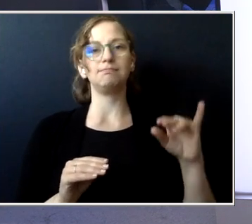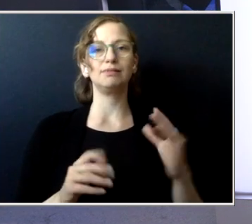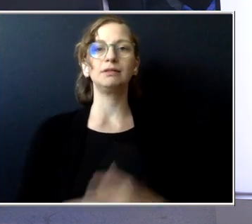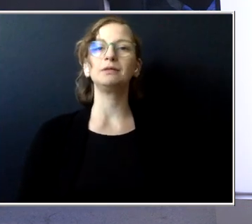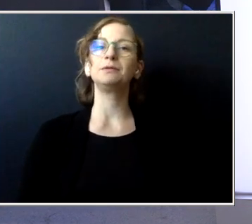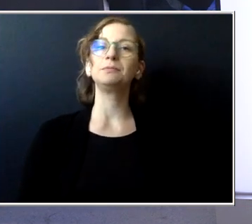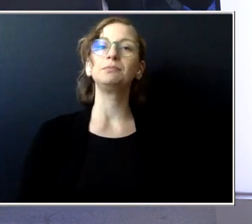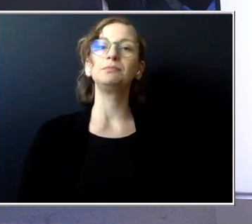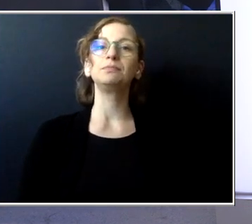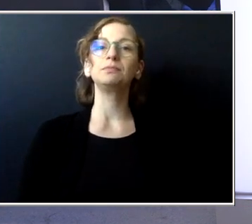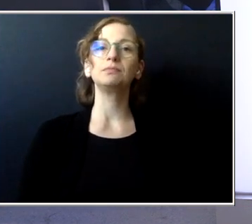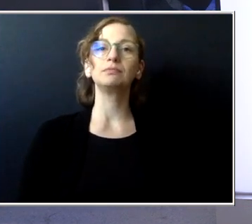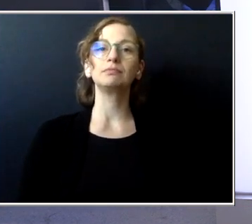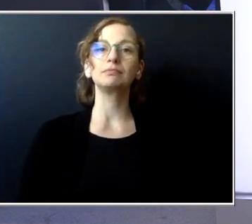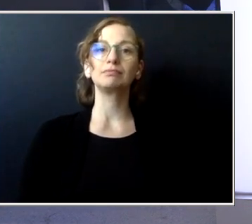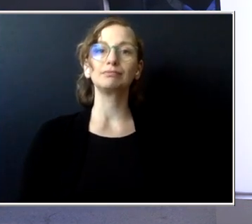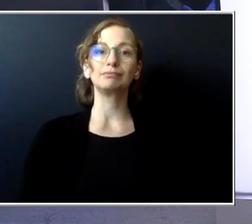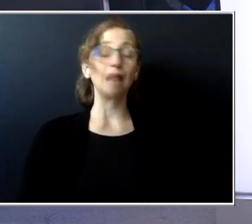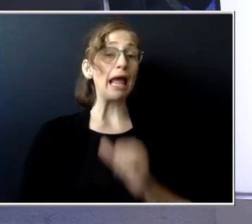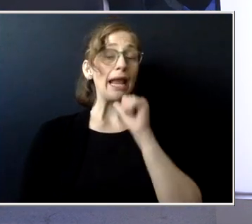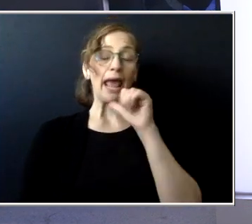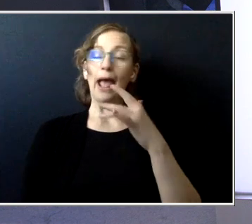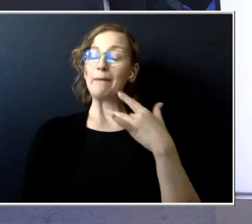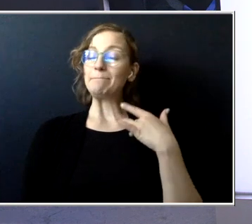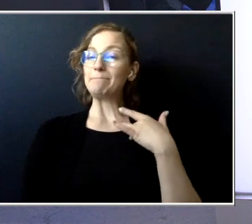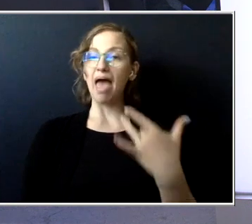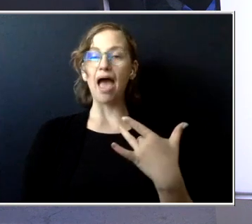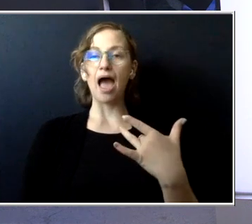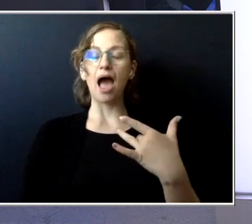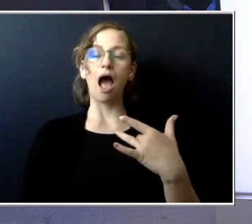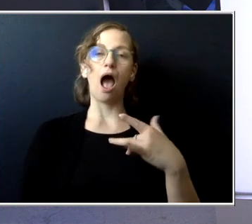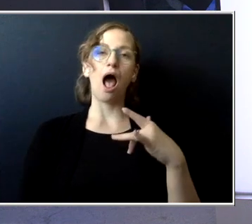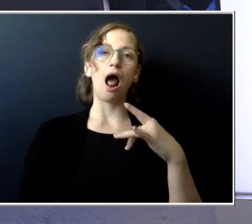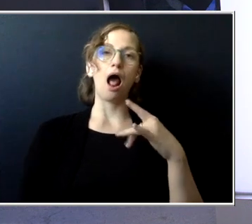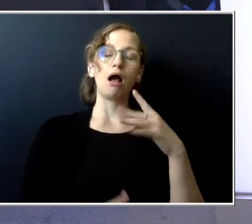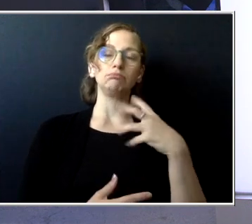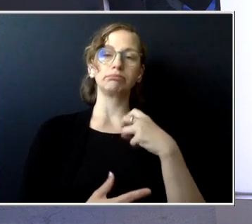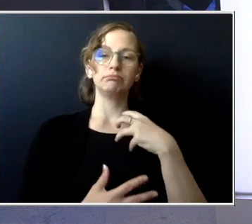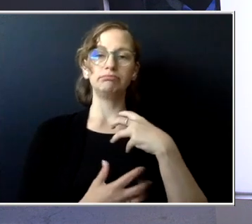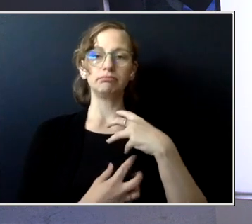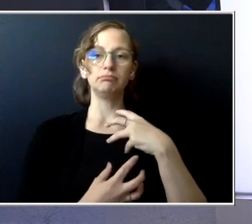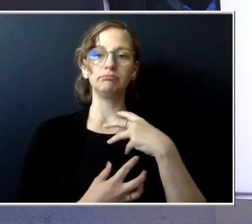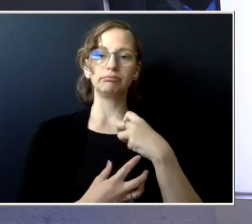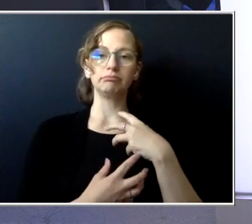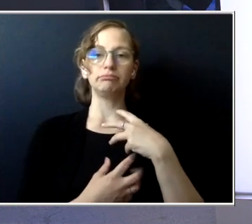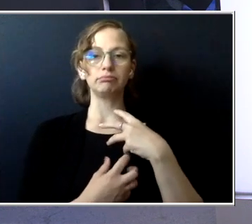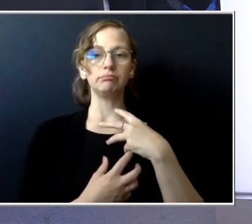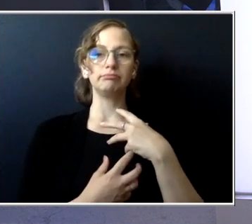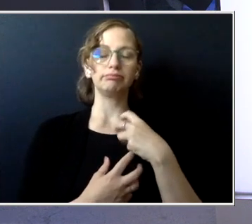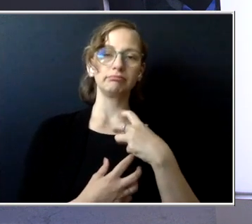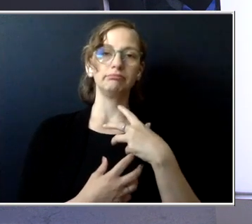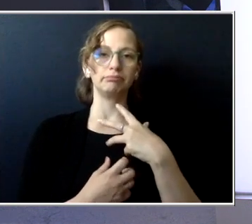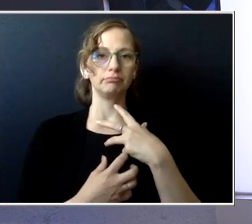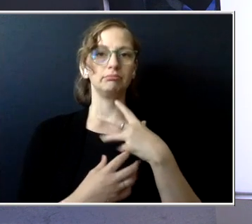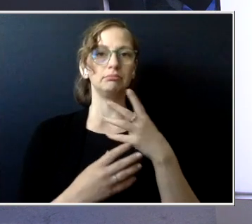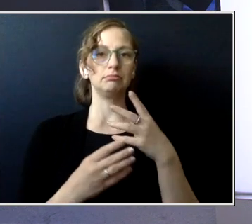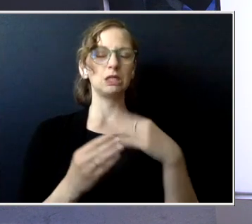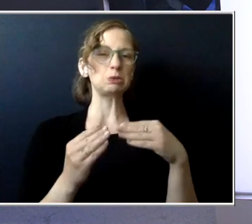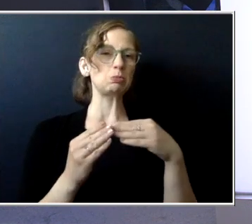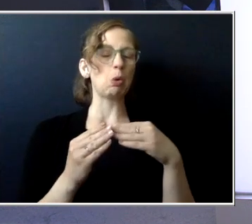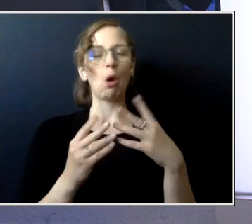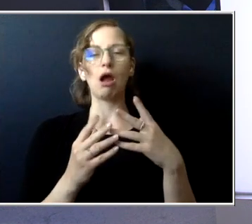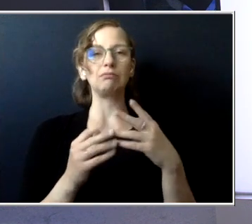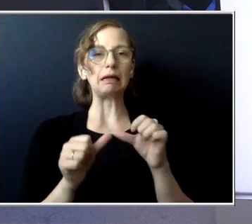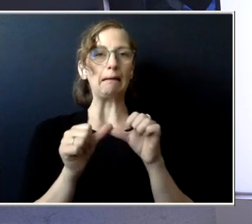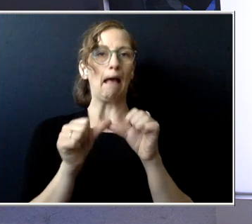So not the typical lub-dub that we're all taught about in medical school or nursing school. It's sort of a constant whir. And we're going to learn a little bit about that